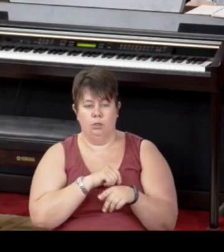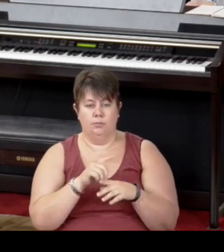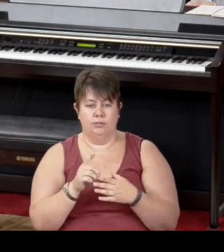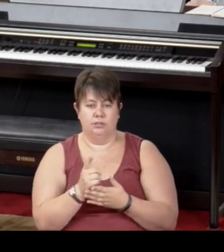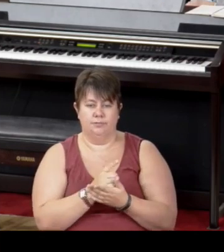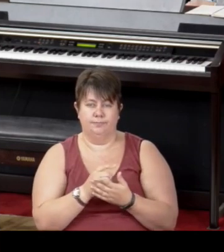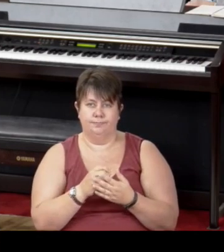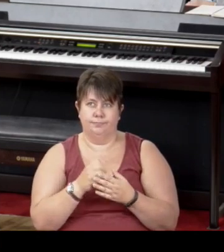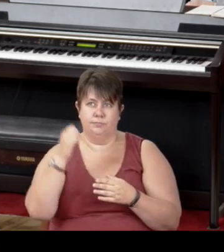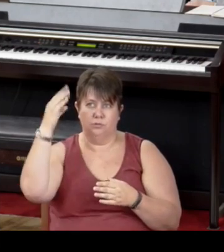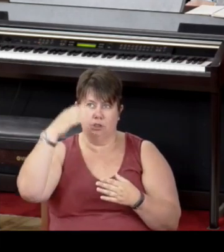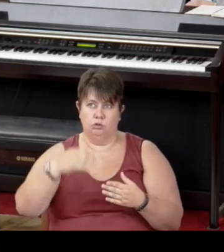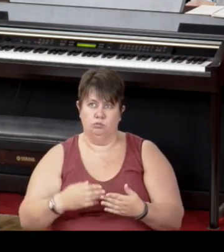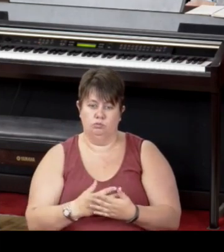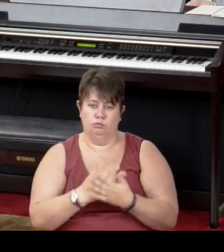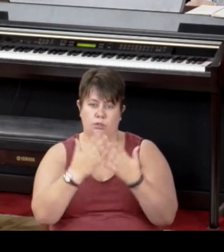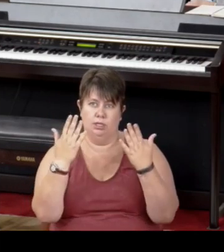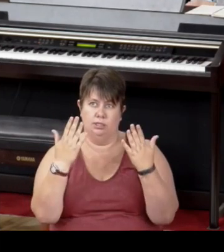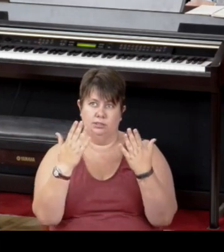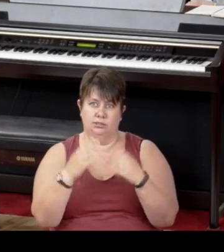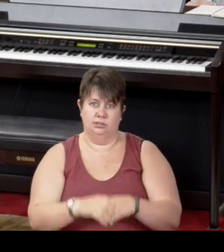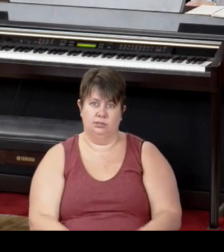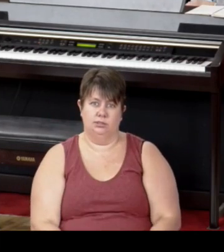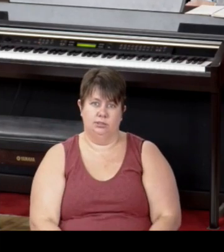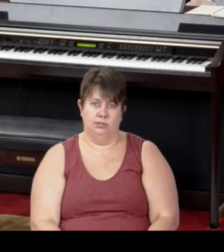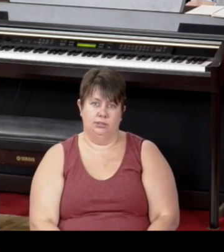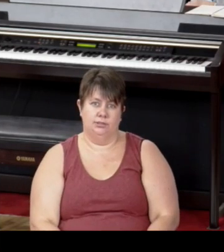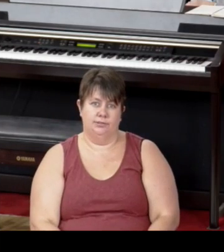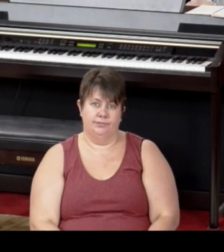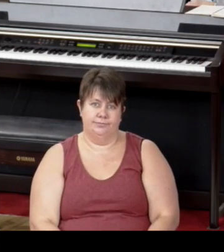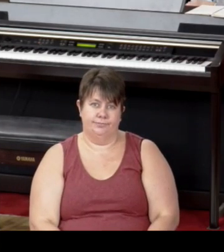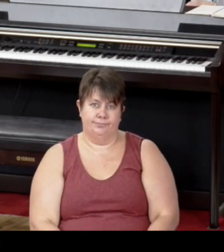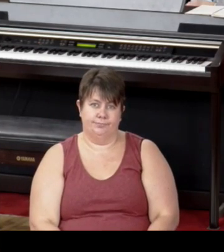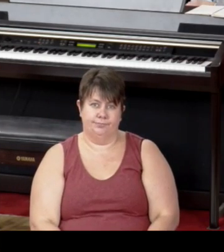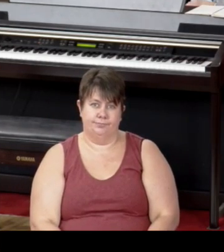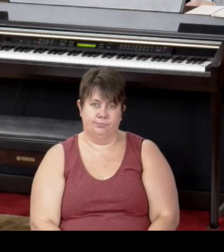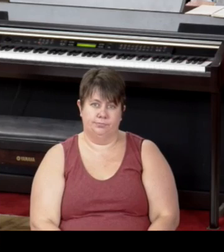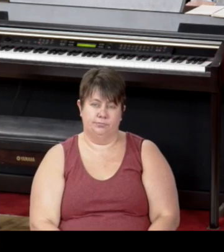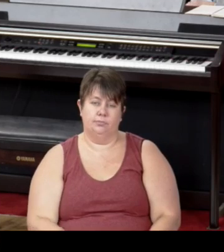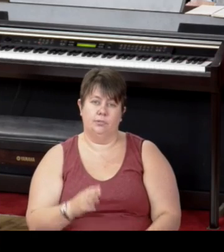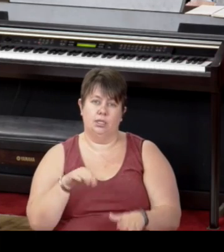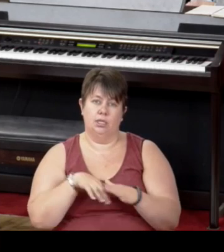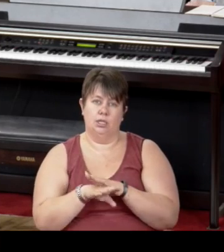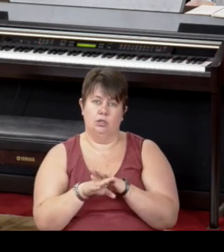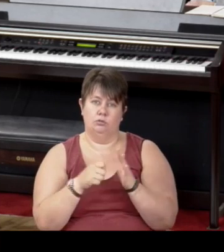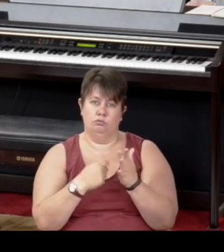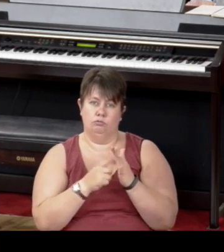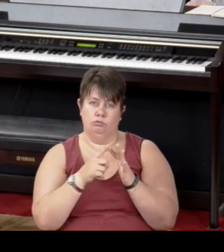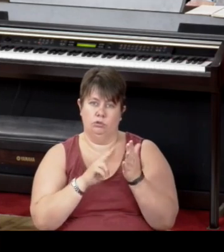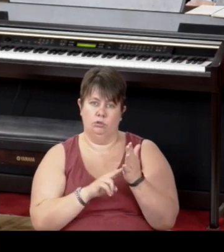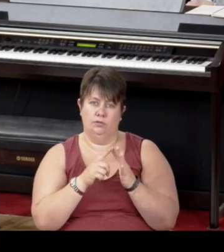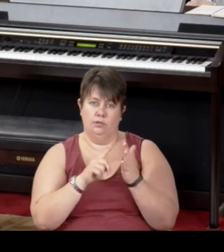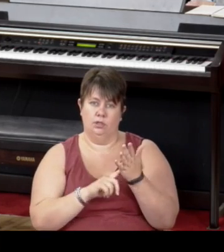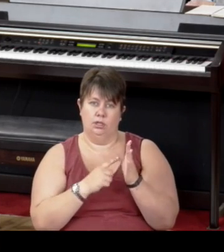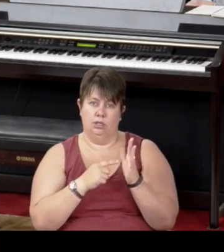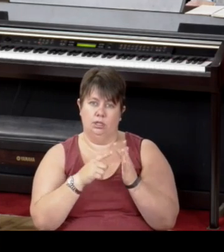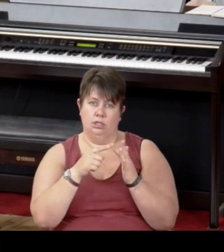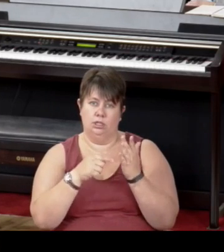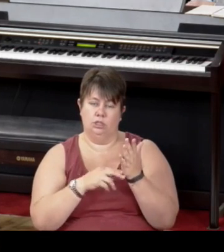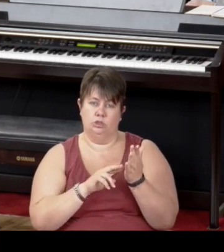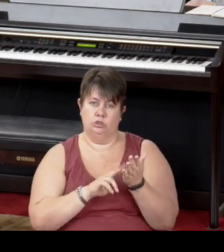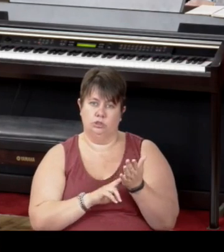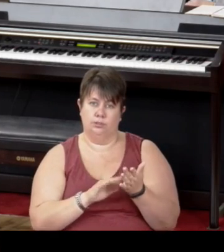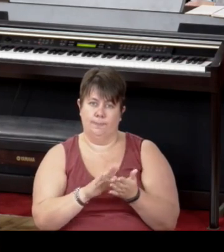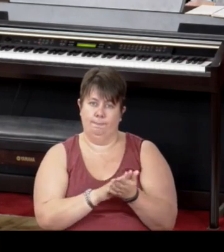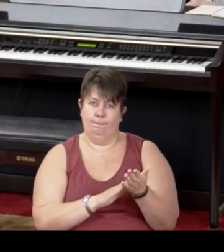Because part of the promise of the Christian faith, particularly found in the book of Revelation, is that one day Jesus will return